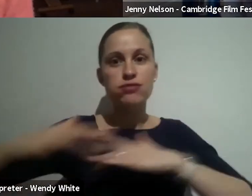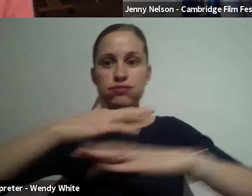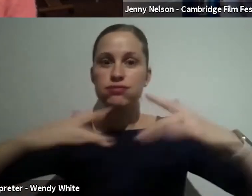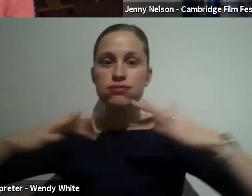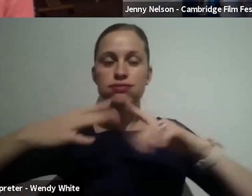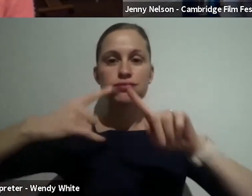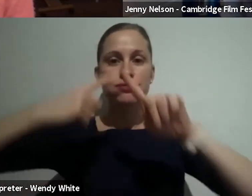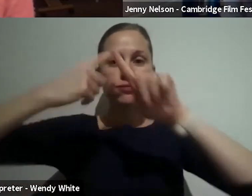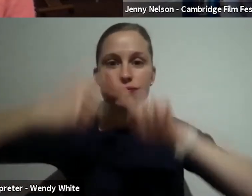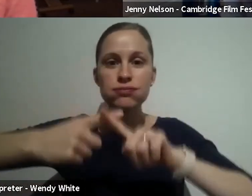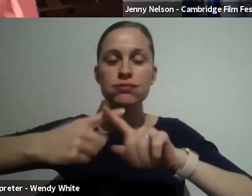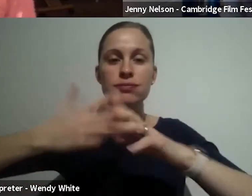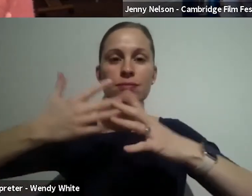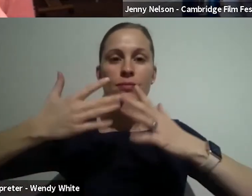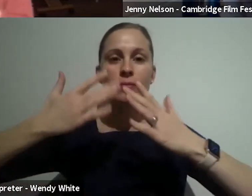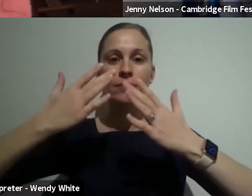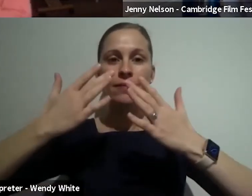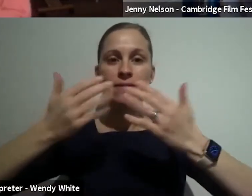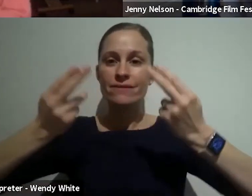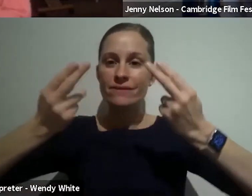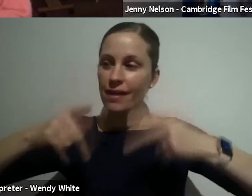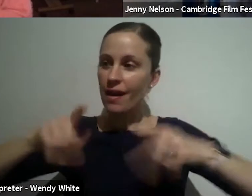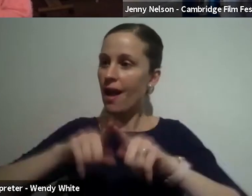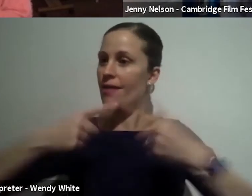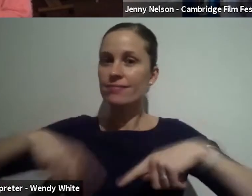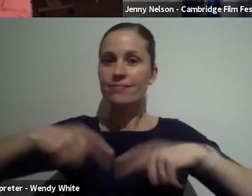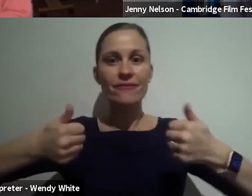Finally, society felt that